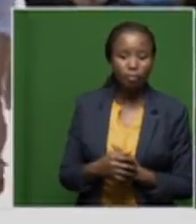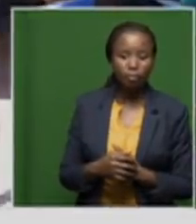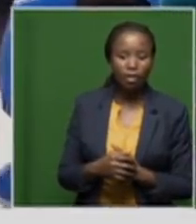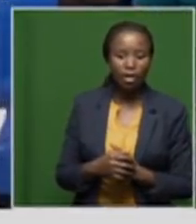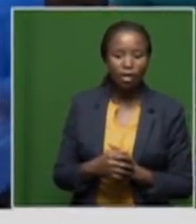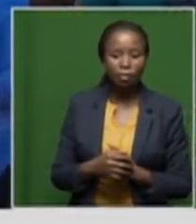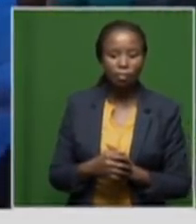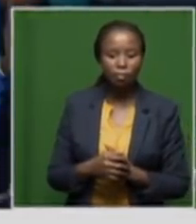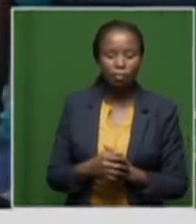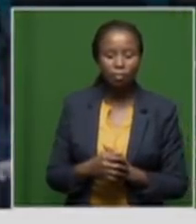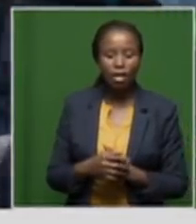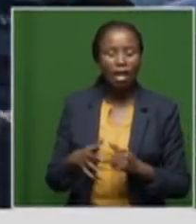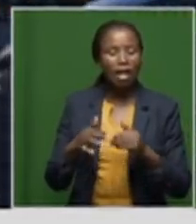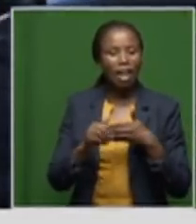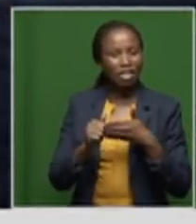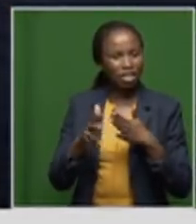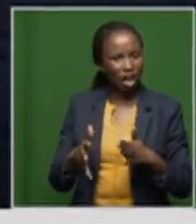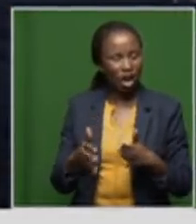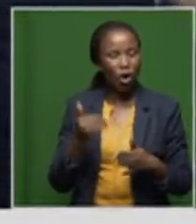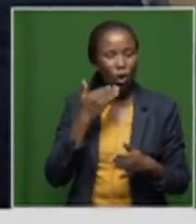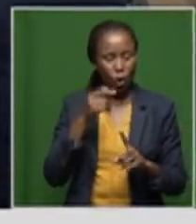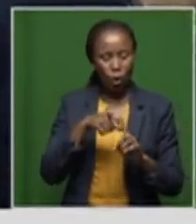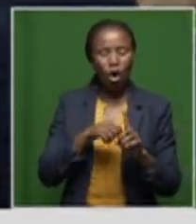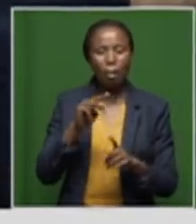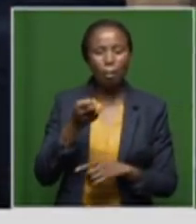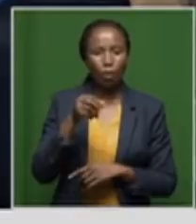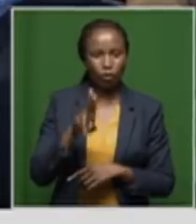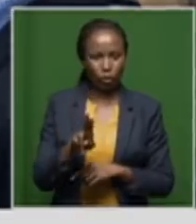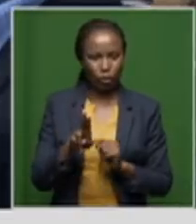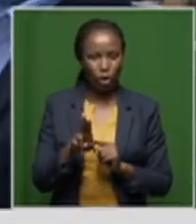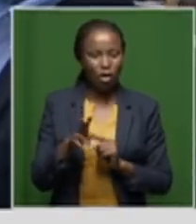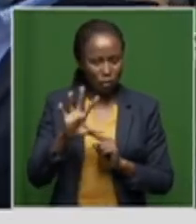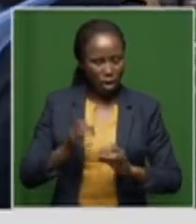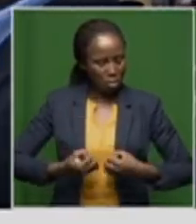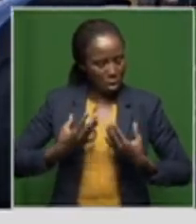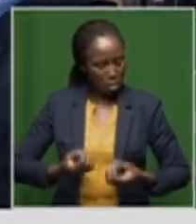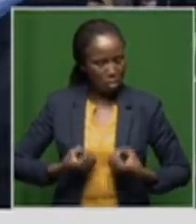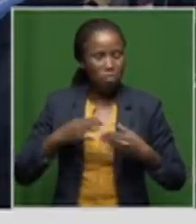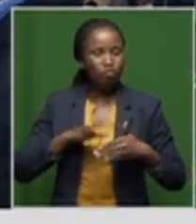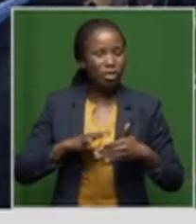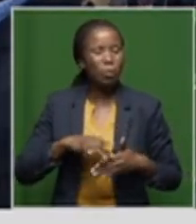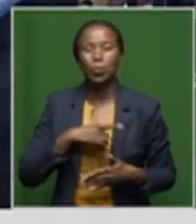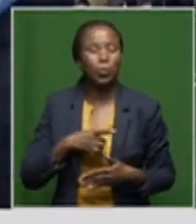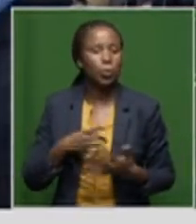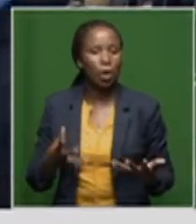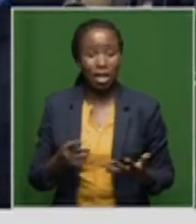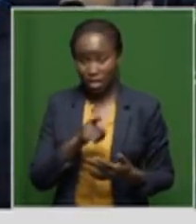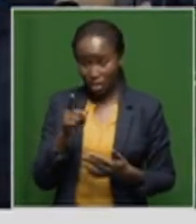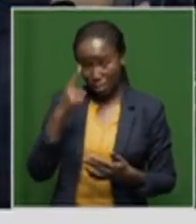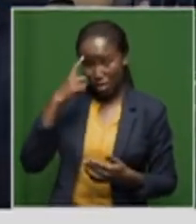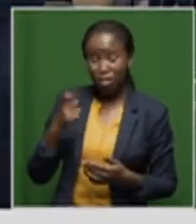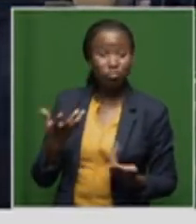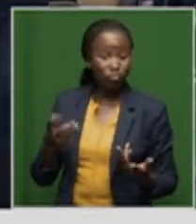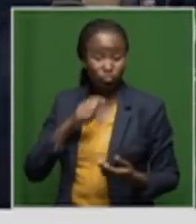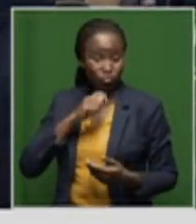leader, or rather the advocate Dali Mpofu, basically tabling the reasons as to why they believe that